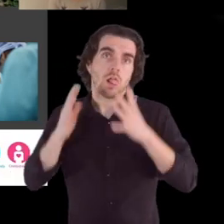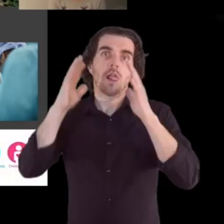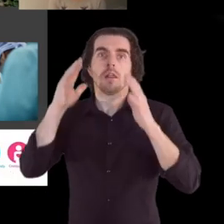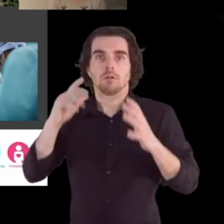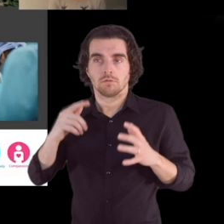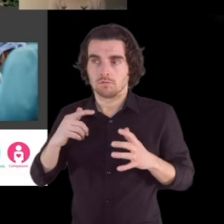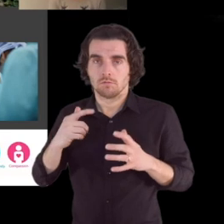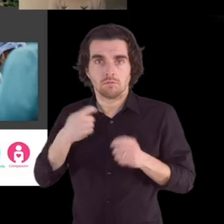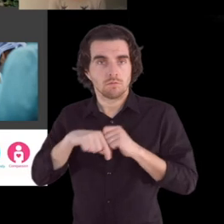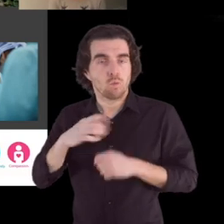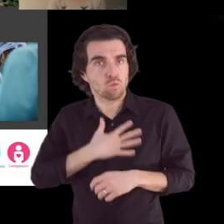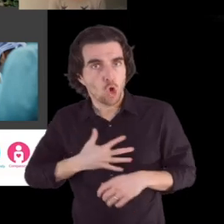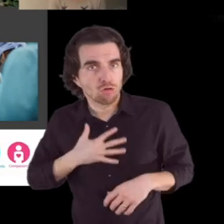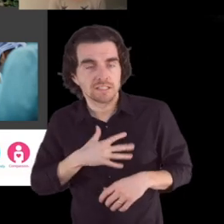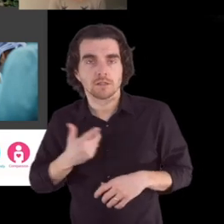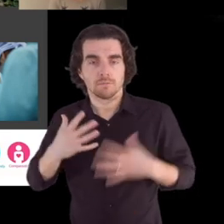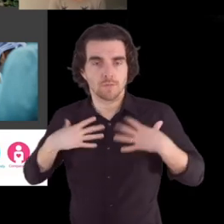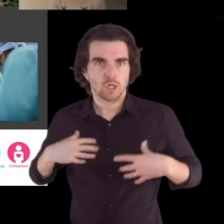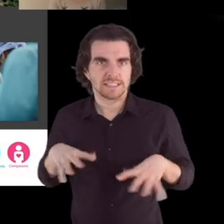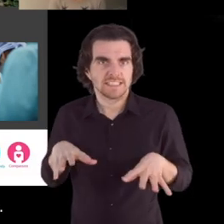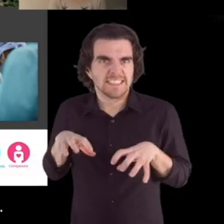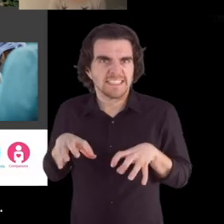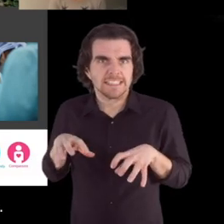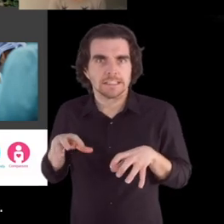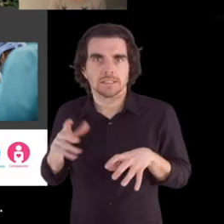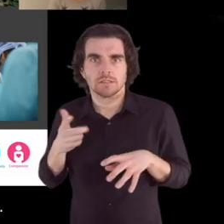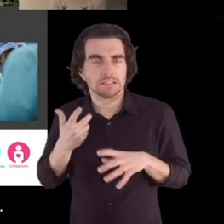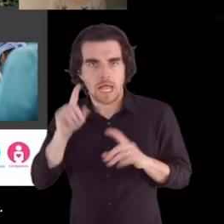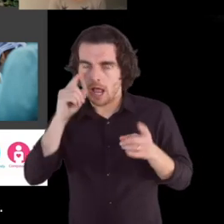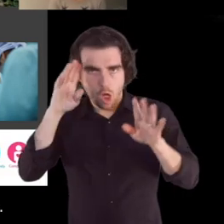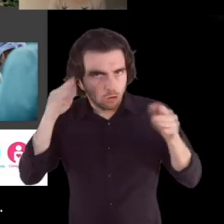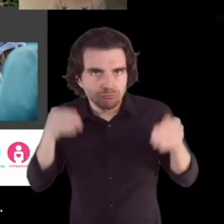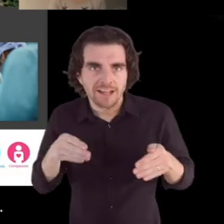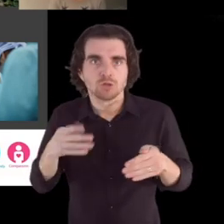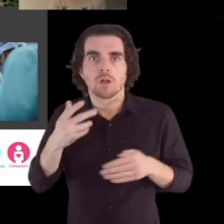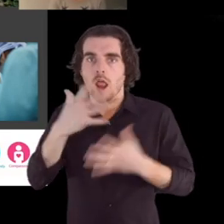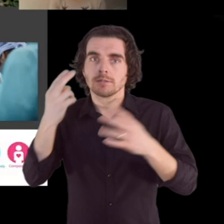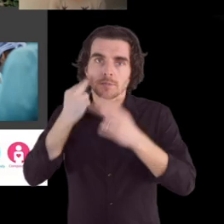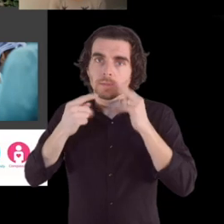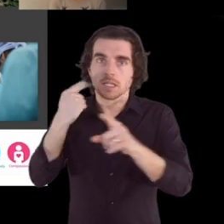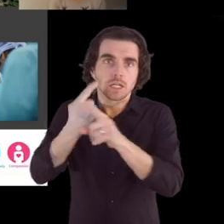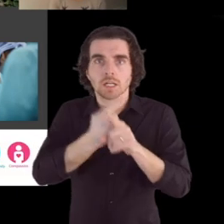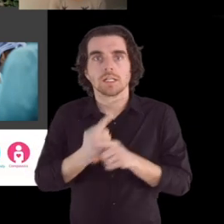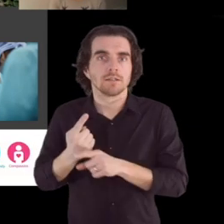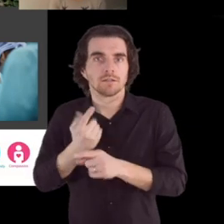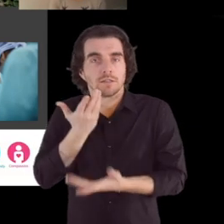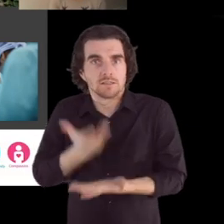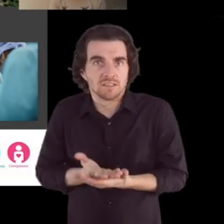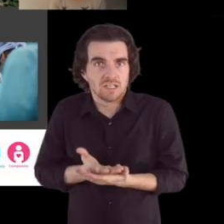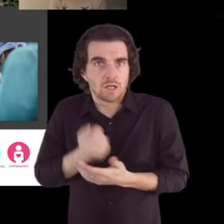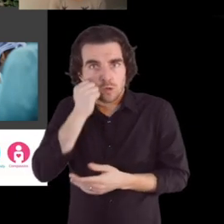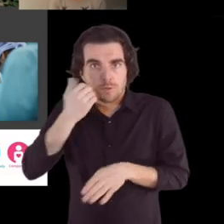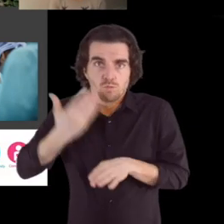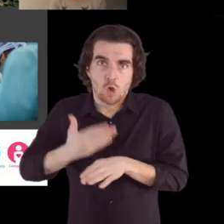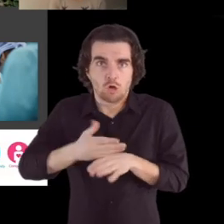physical symptoms of worry, muscle tension, restlessness, really struggling to concentrate. So a lot of people have talked about sitting in